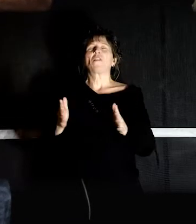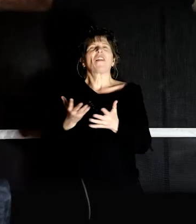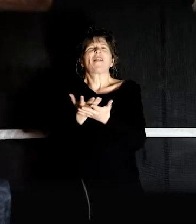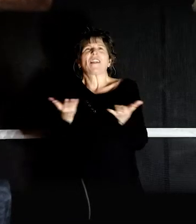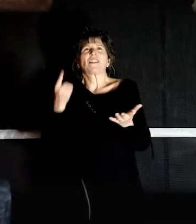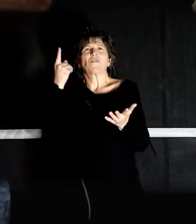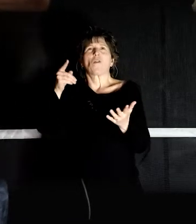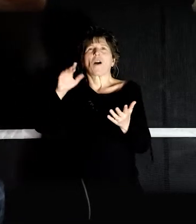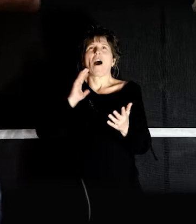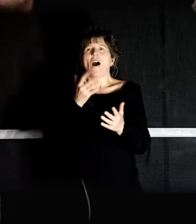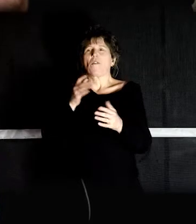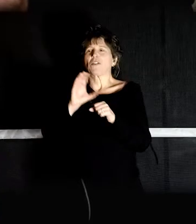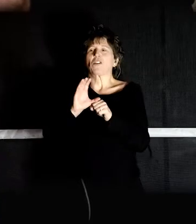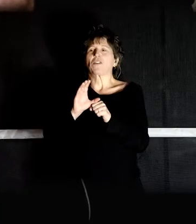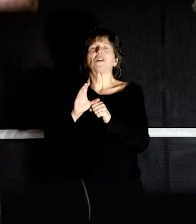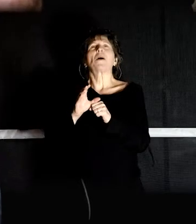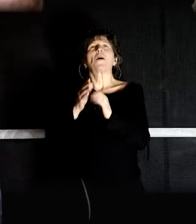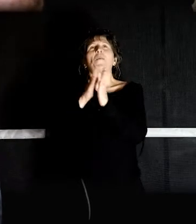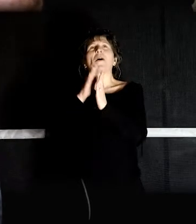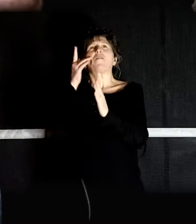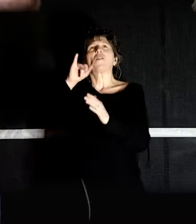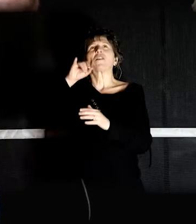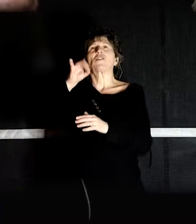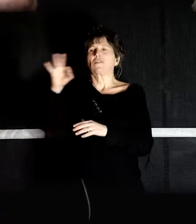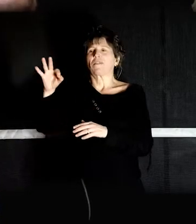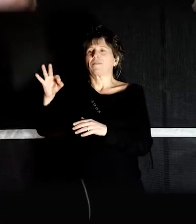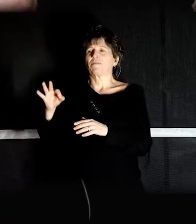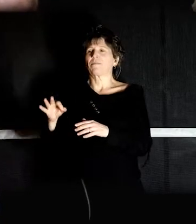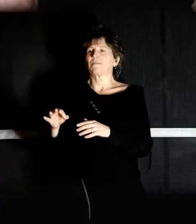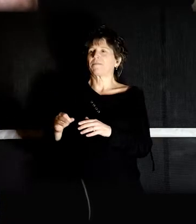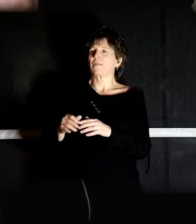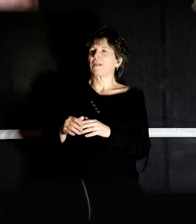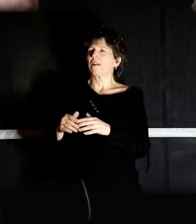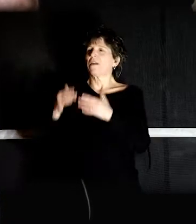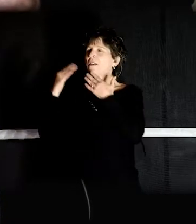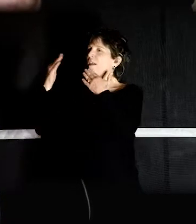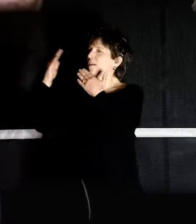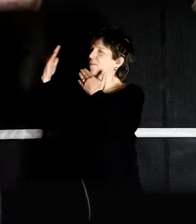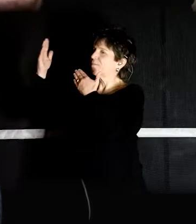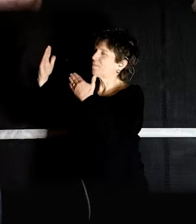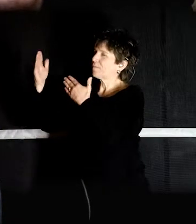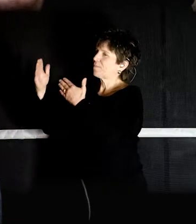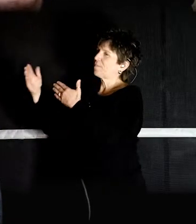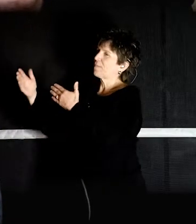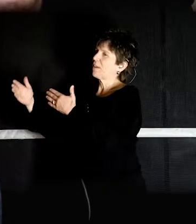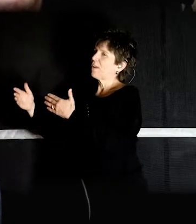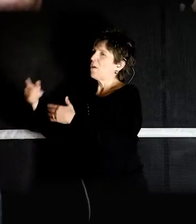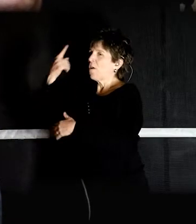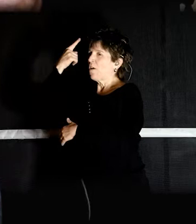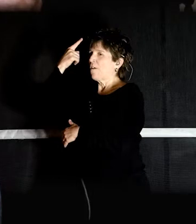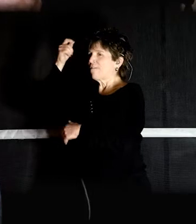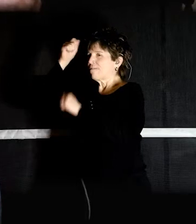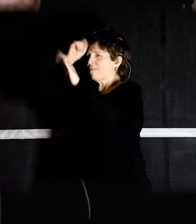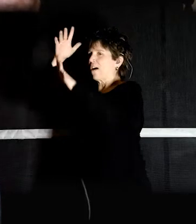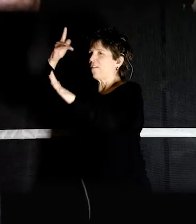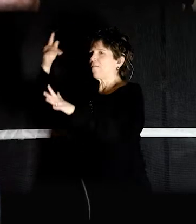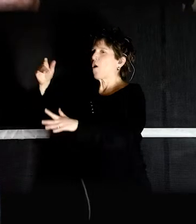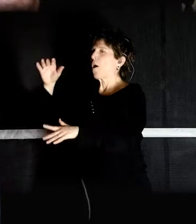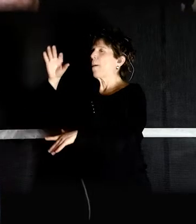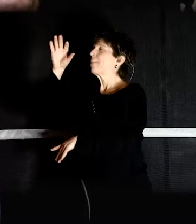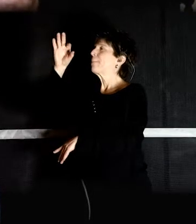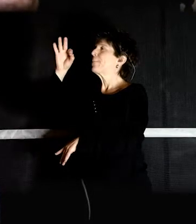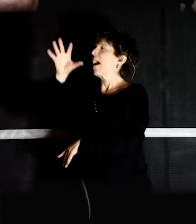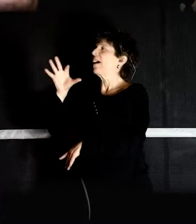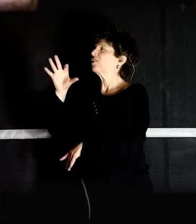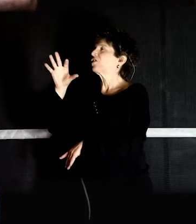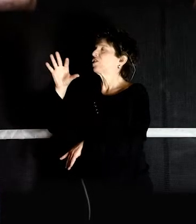church. Let's bow our heads and pray for Jeff. Dear Heavenly Father, we just thank you so much for Pastor Jeff and his entire church, God,